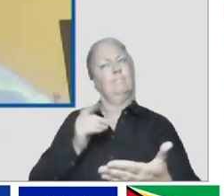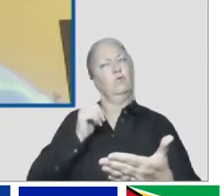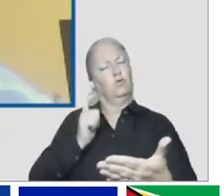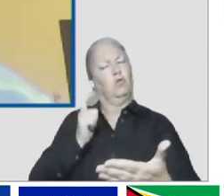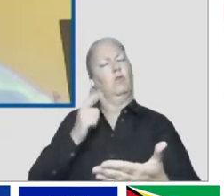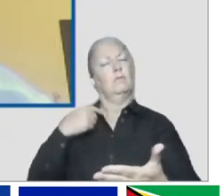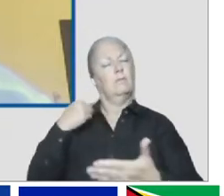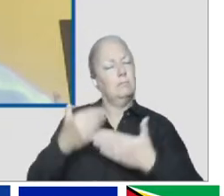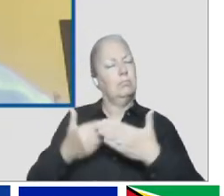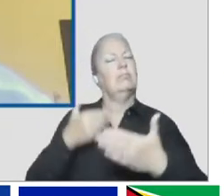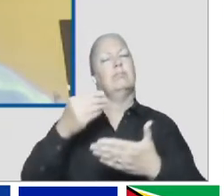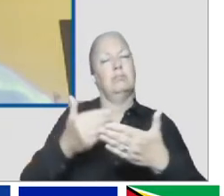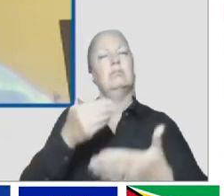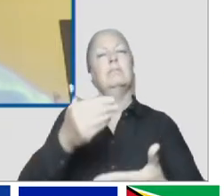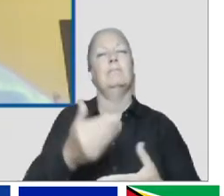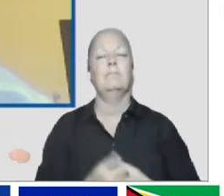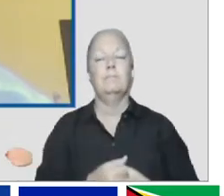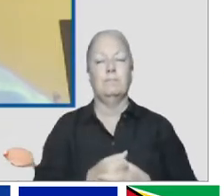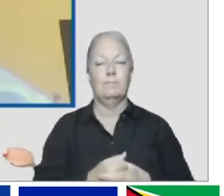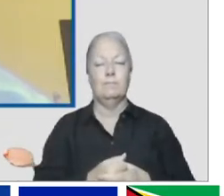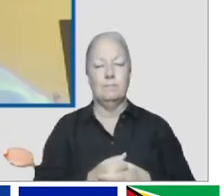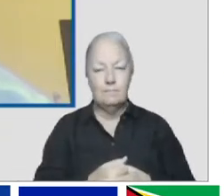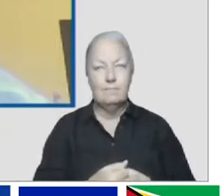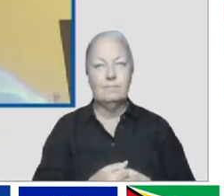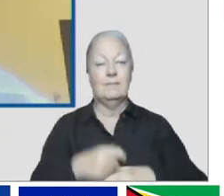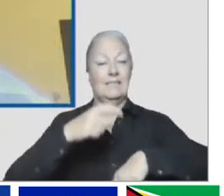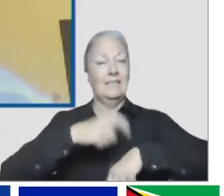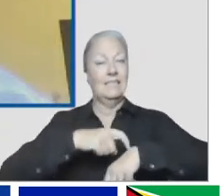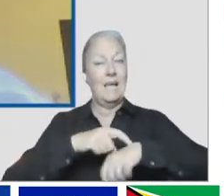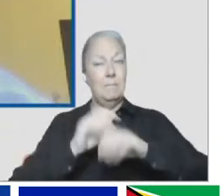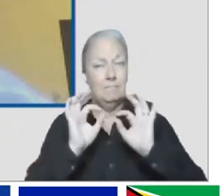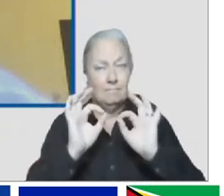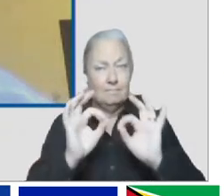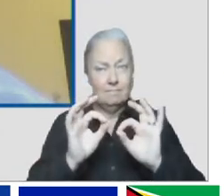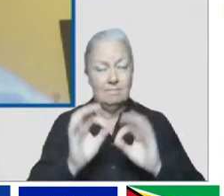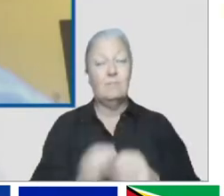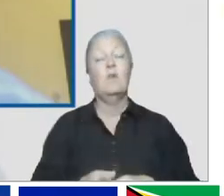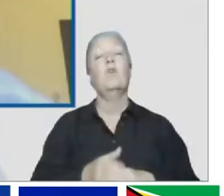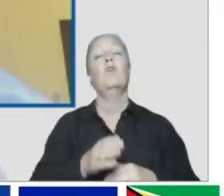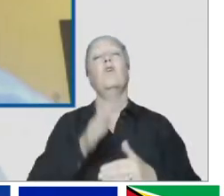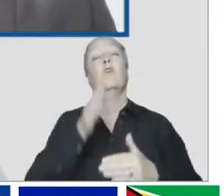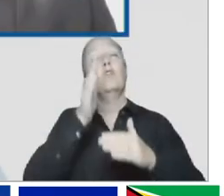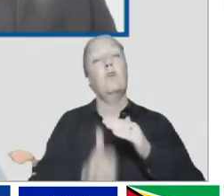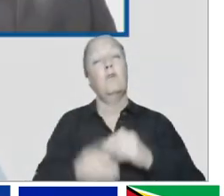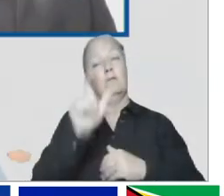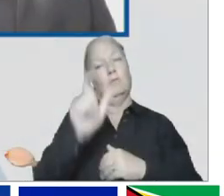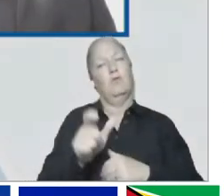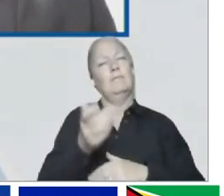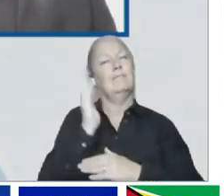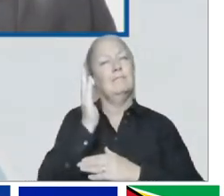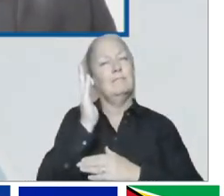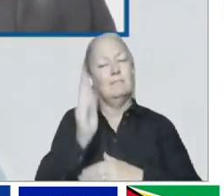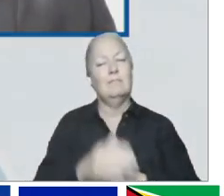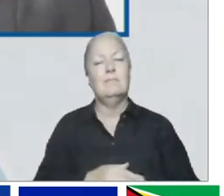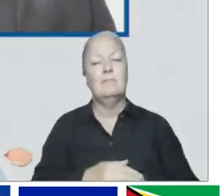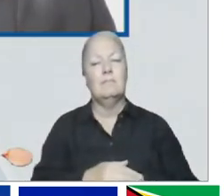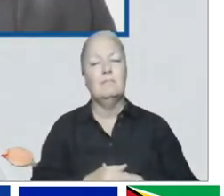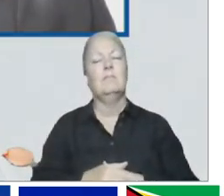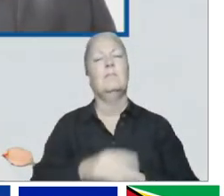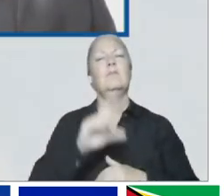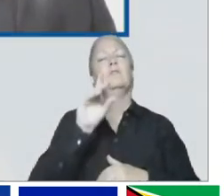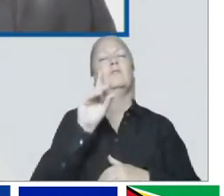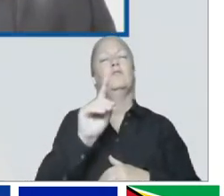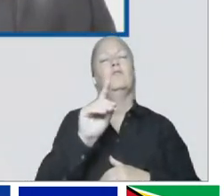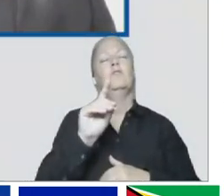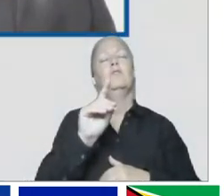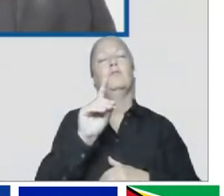come in good time to our last but not least speaker, Dr. Wayne Henry, who is the director and chair of